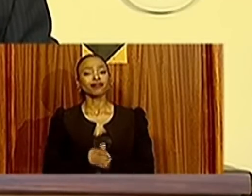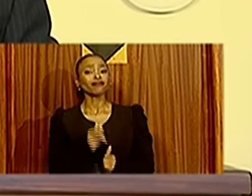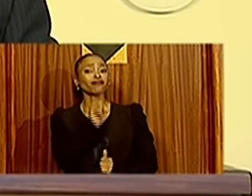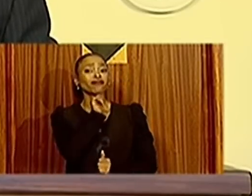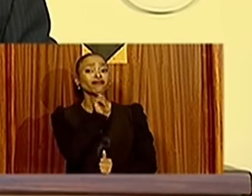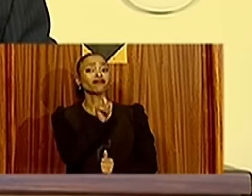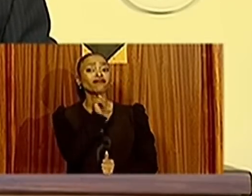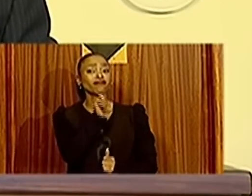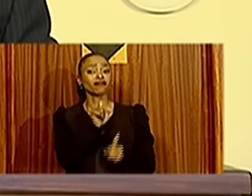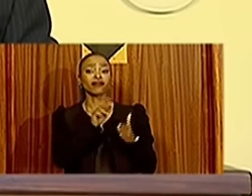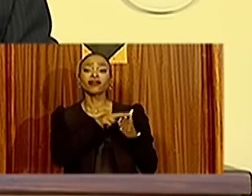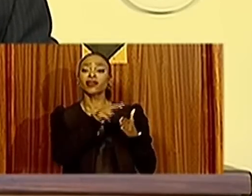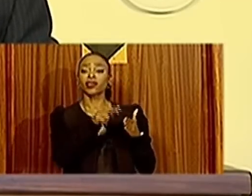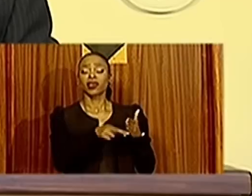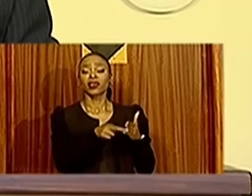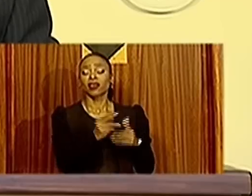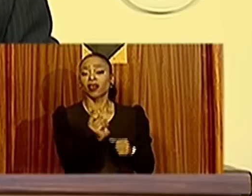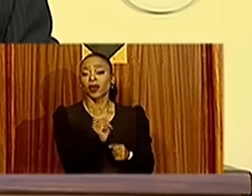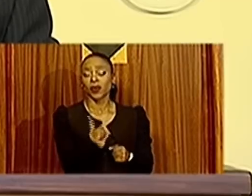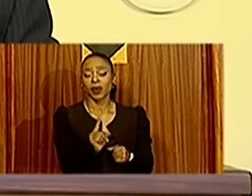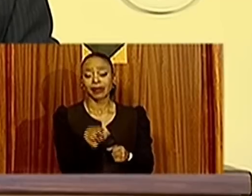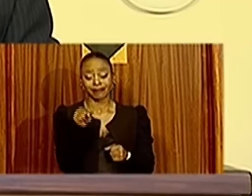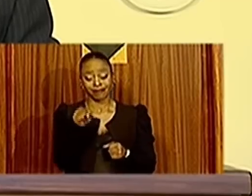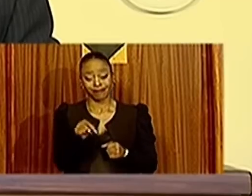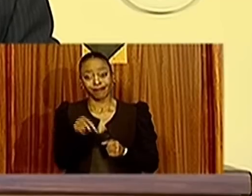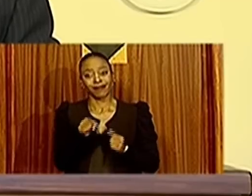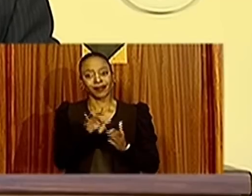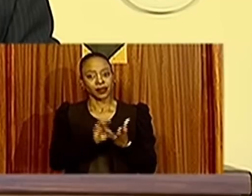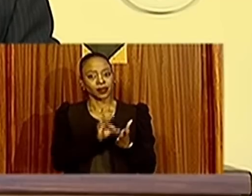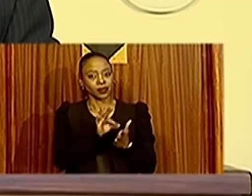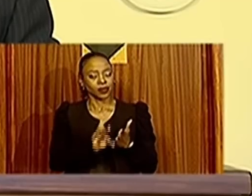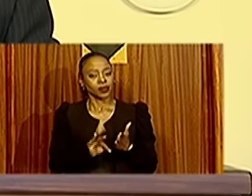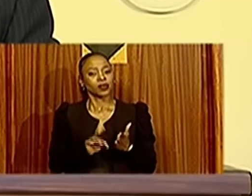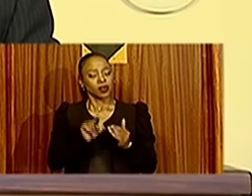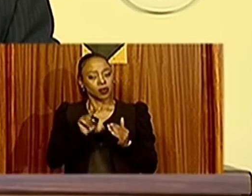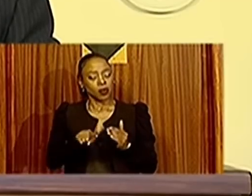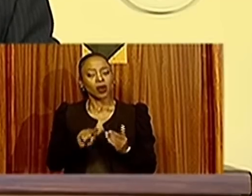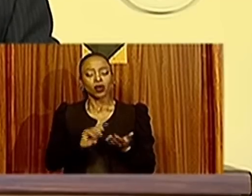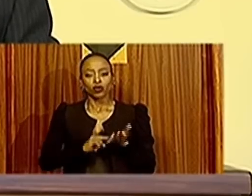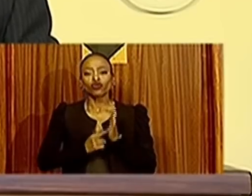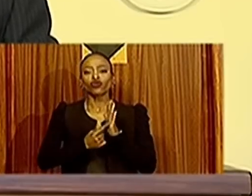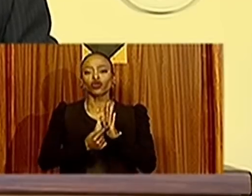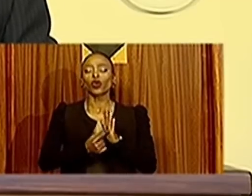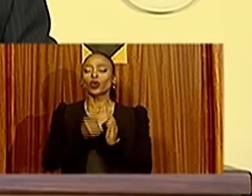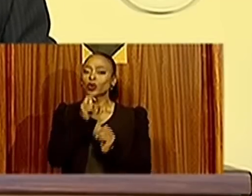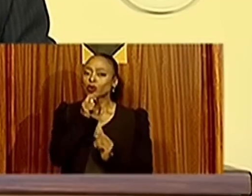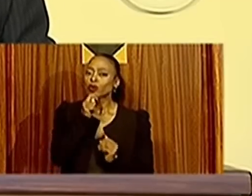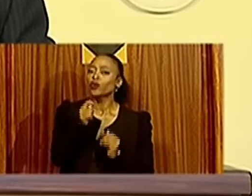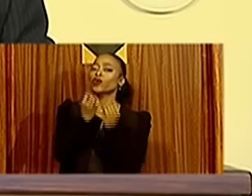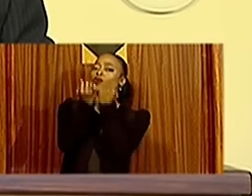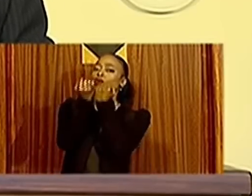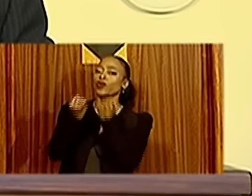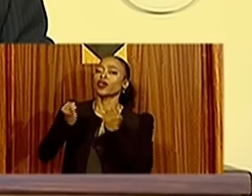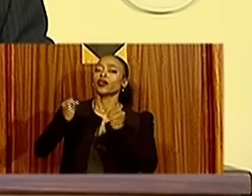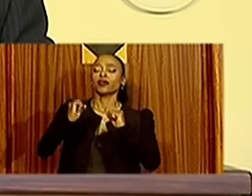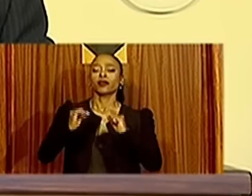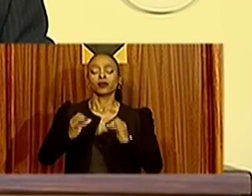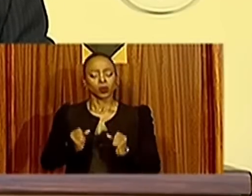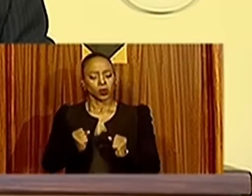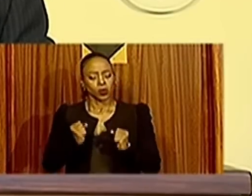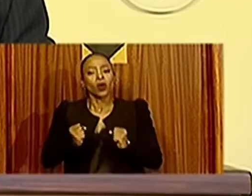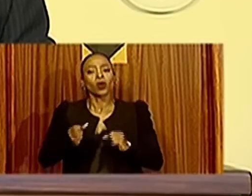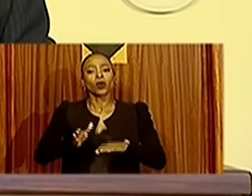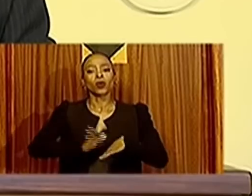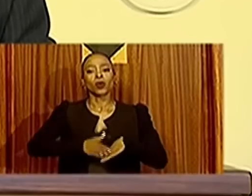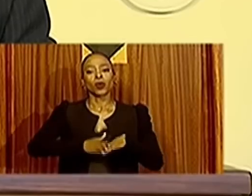Regardless of the outcome, let this election further entrench our democracy and strengthen our